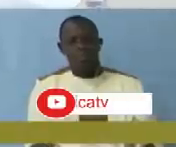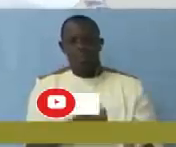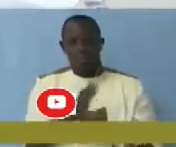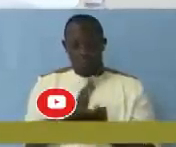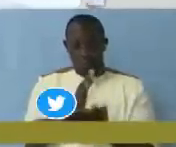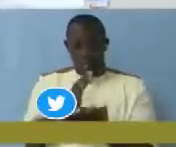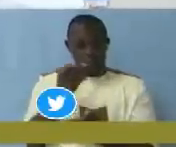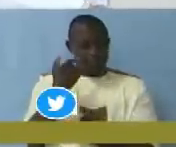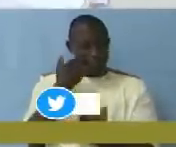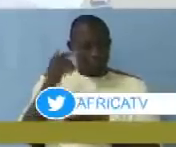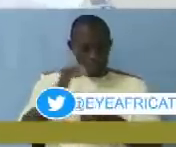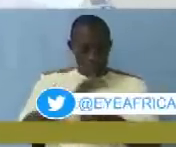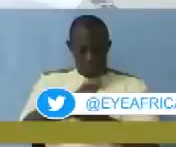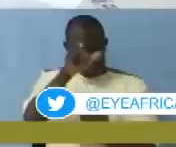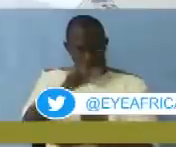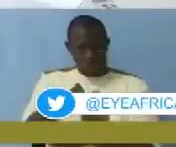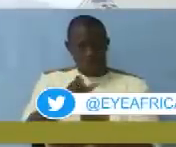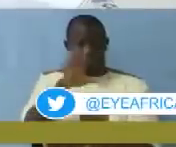demonstration.